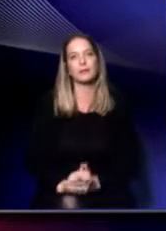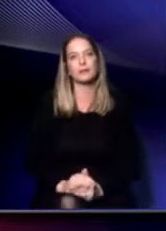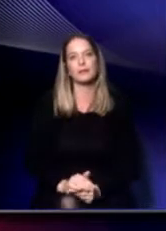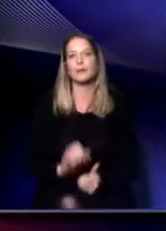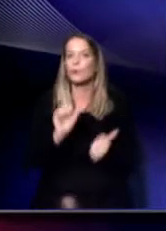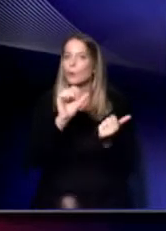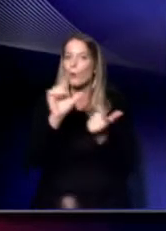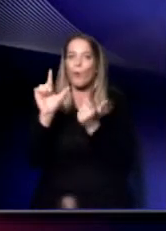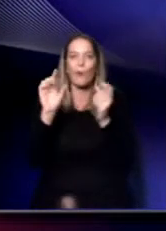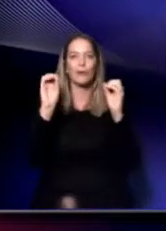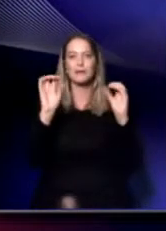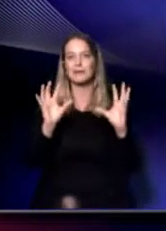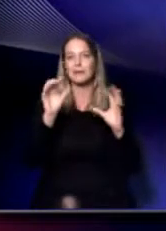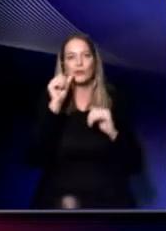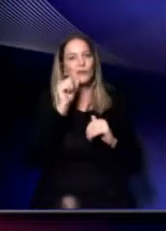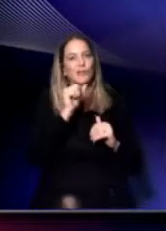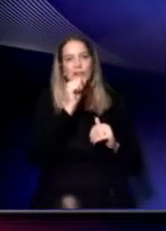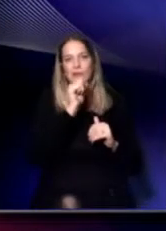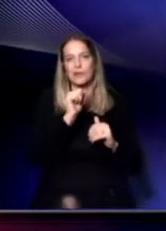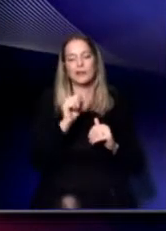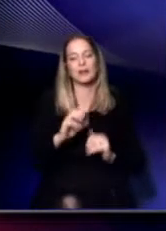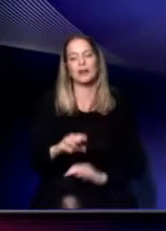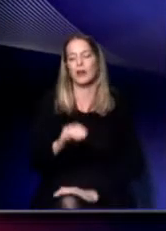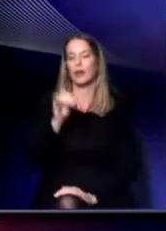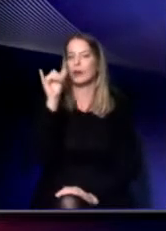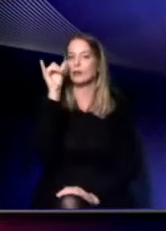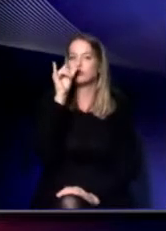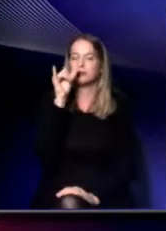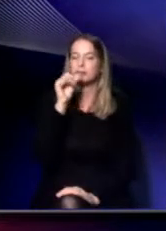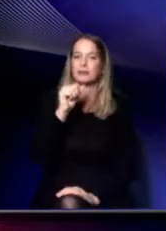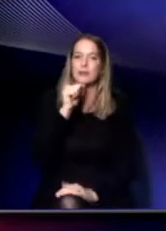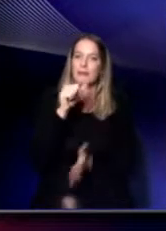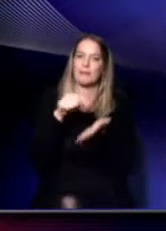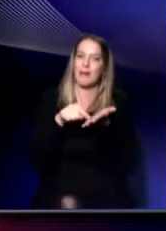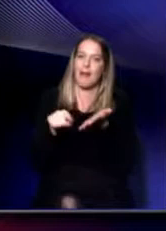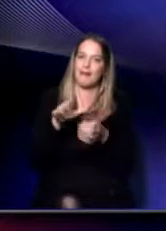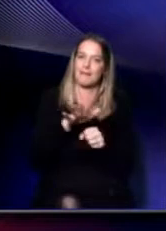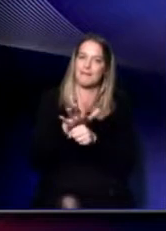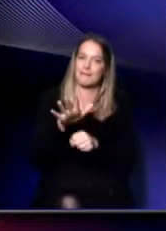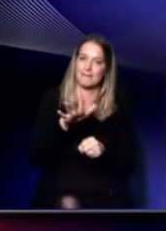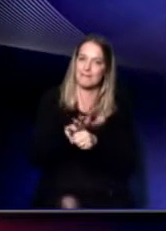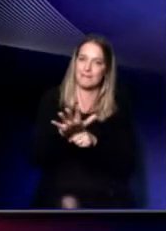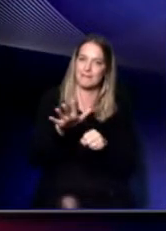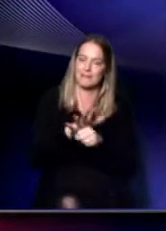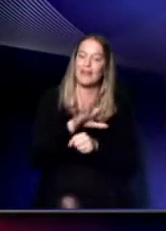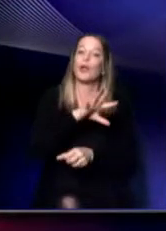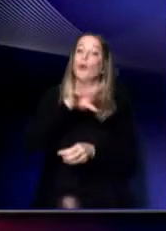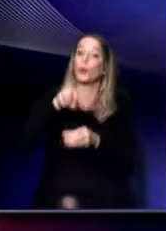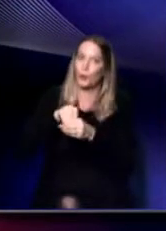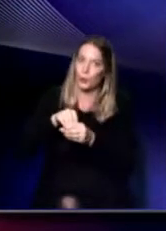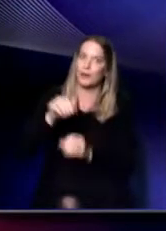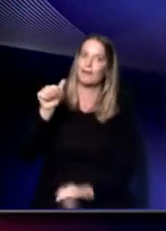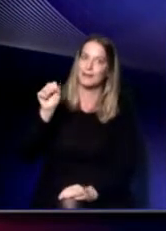all teachers in Arizona are ridiculously underpaid, including the teachers at ASDB.